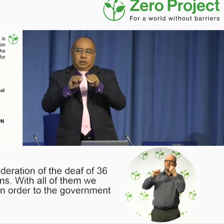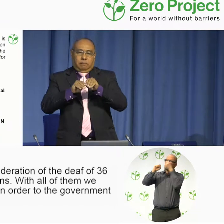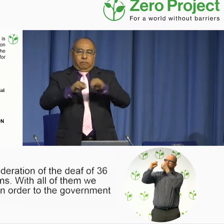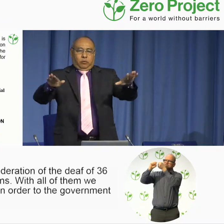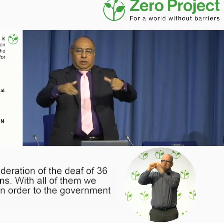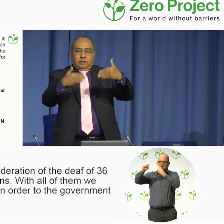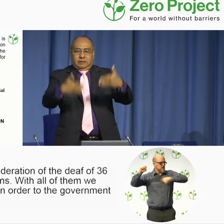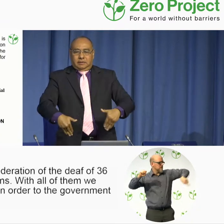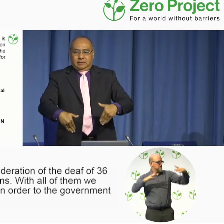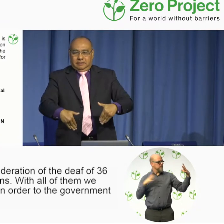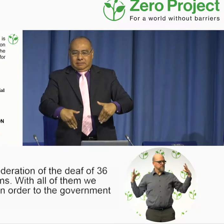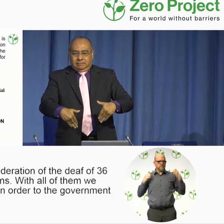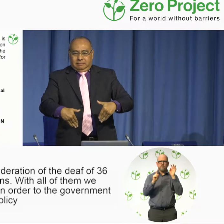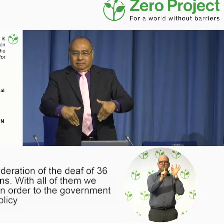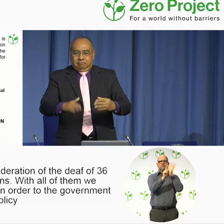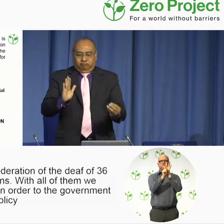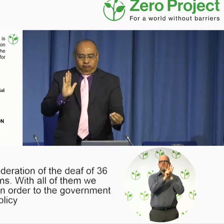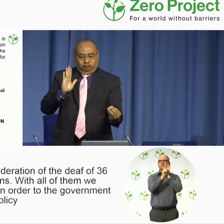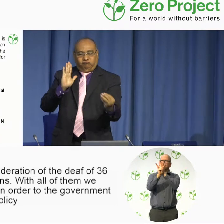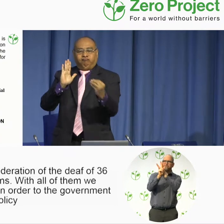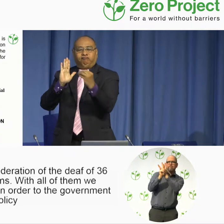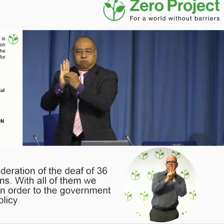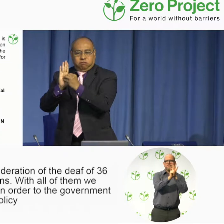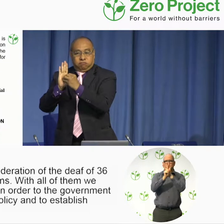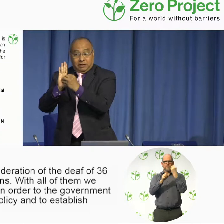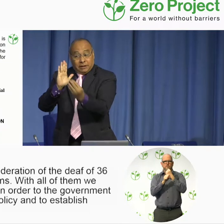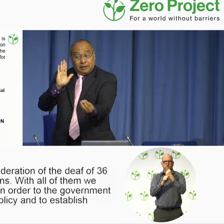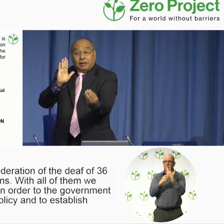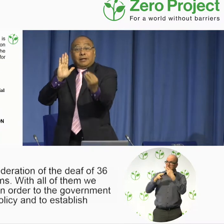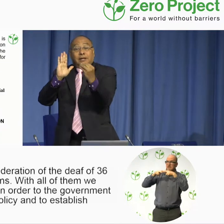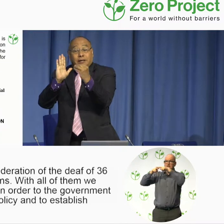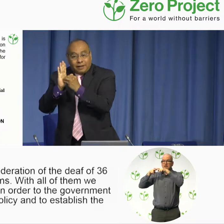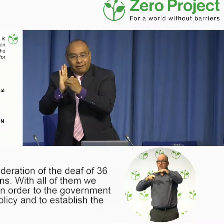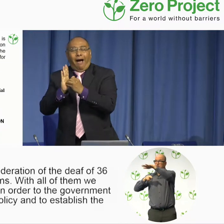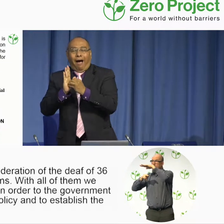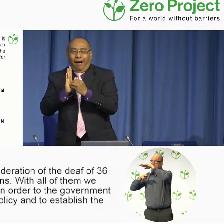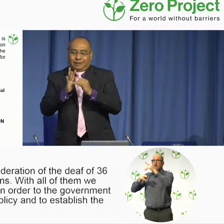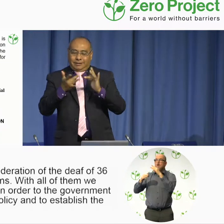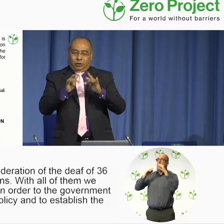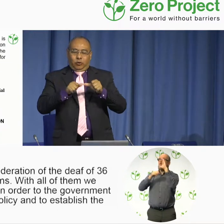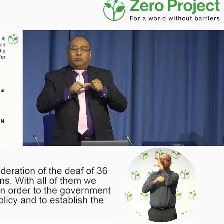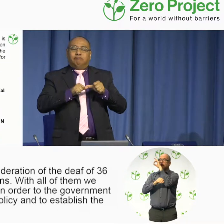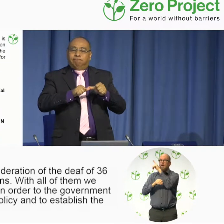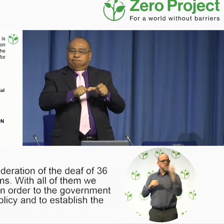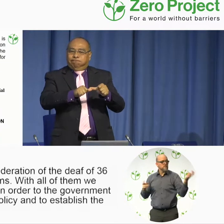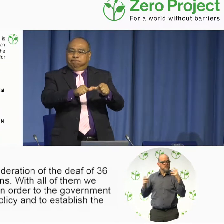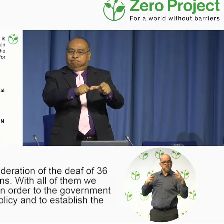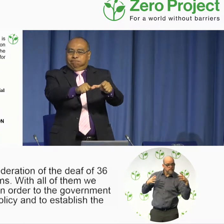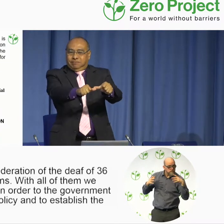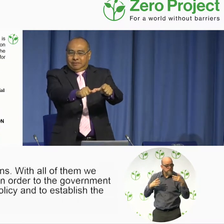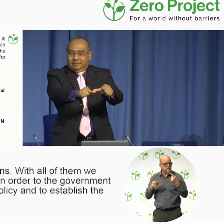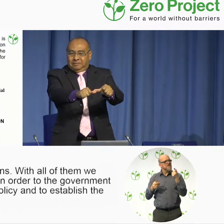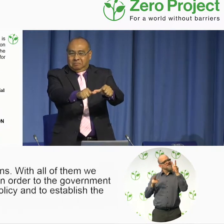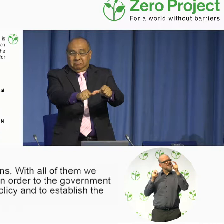to establish a national public disability policy and to establish the Centro de Relevo within it.